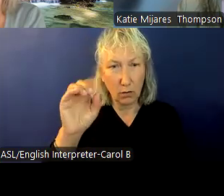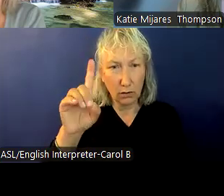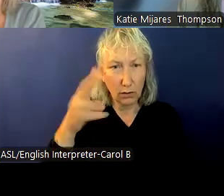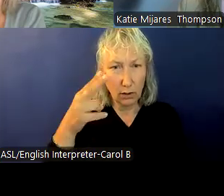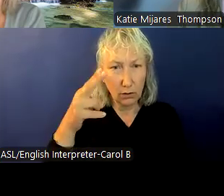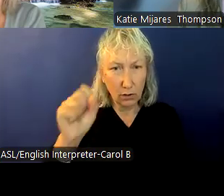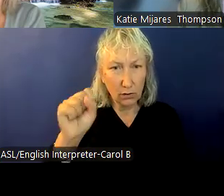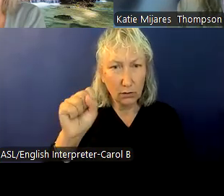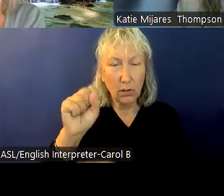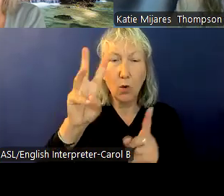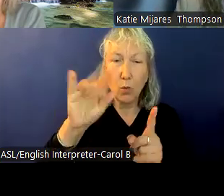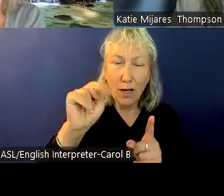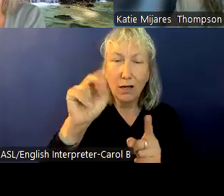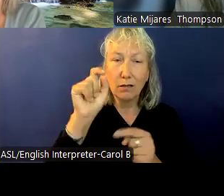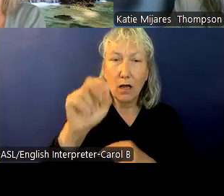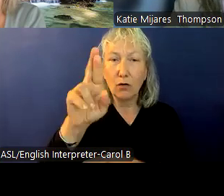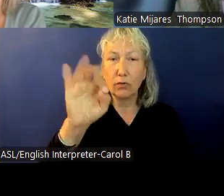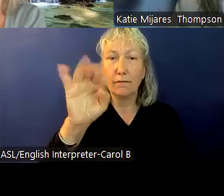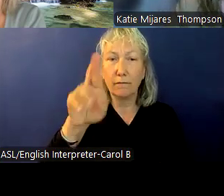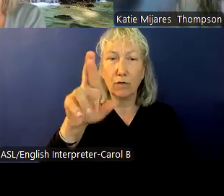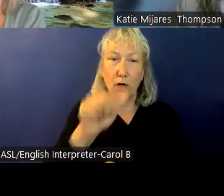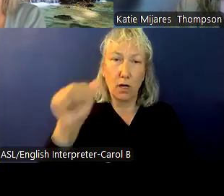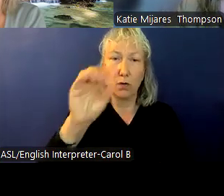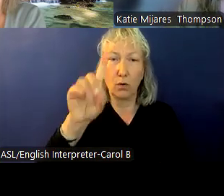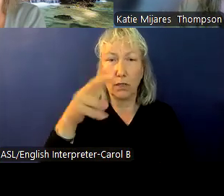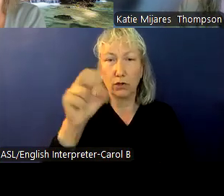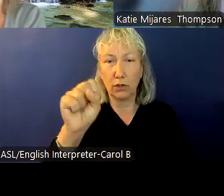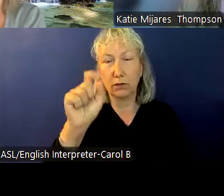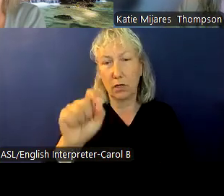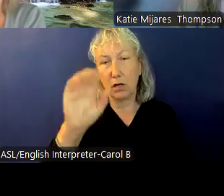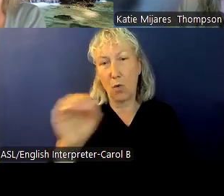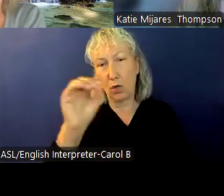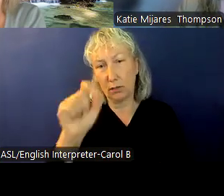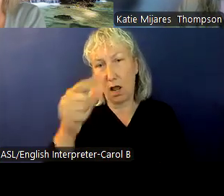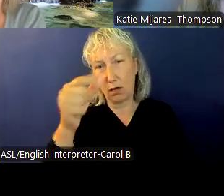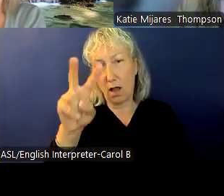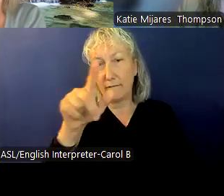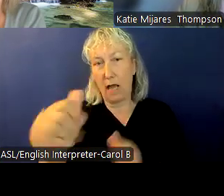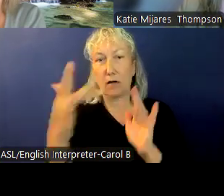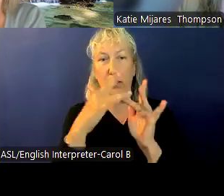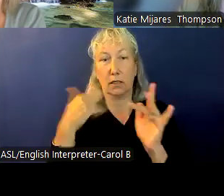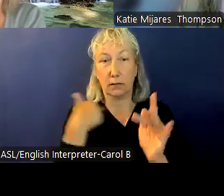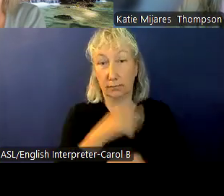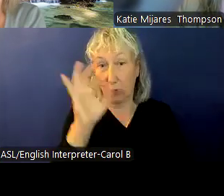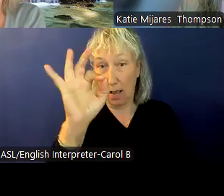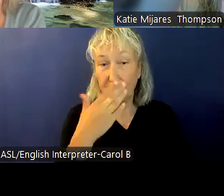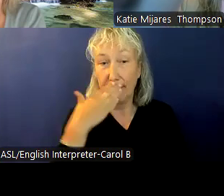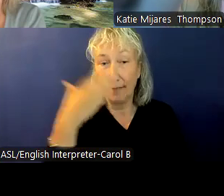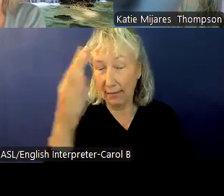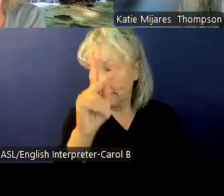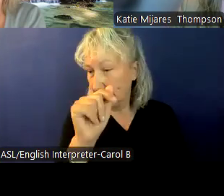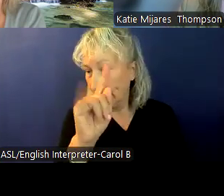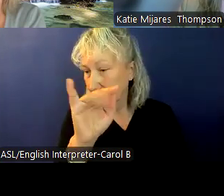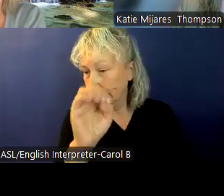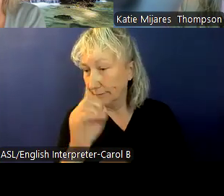win.refer@odhs.oregon.gov, and you can reach us there. Thank you. Thank you, Katie. Next slide,